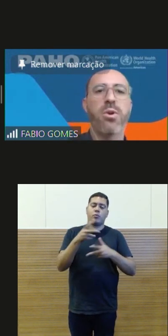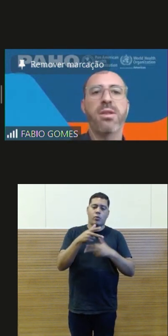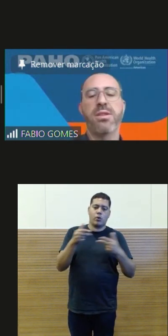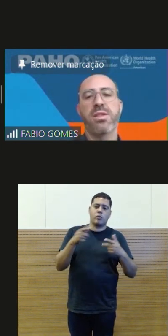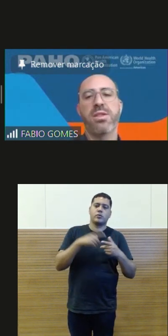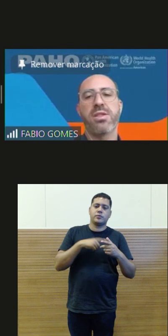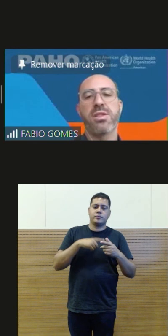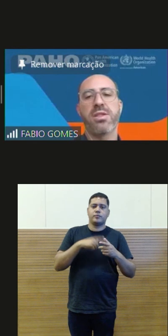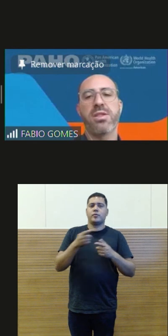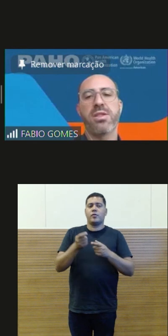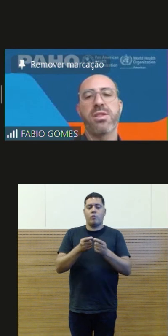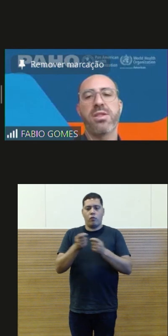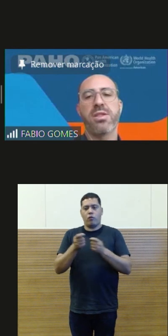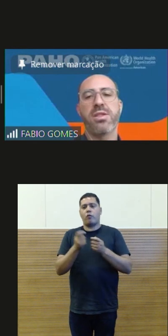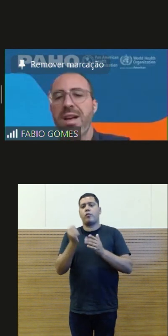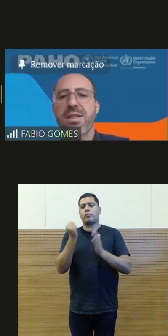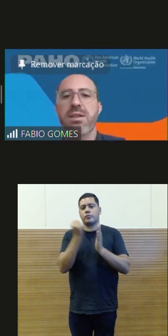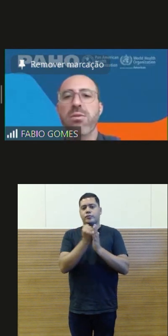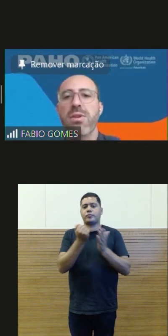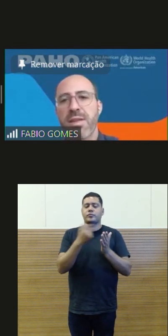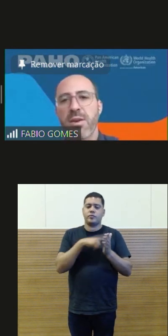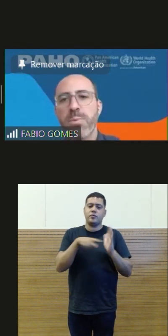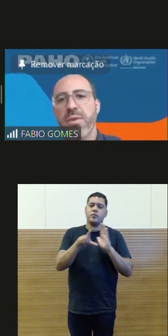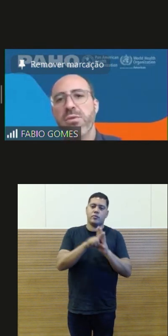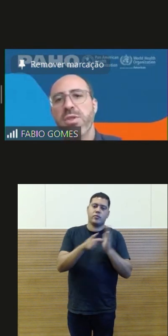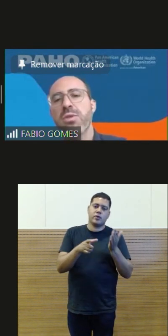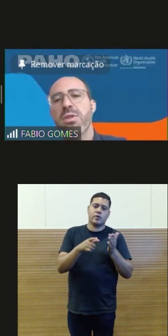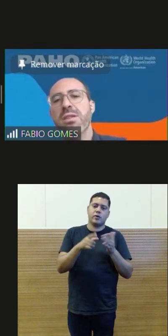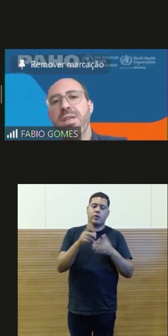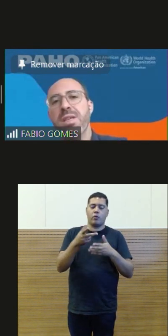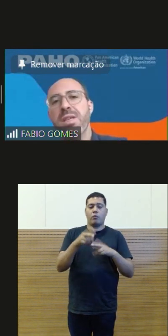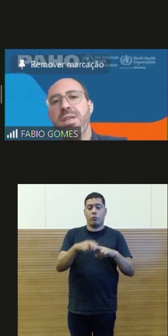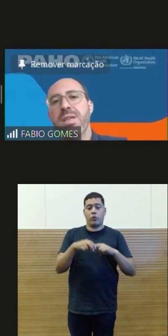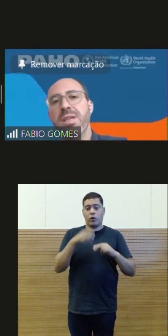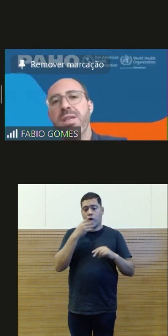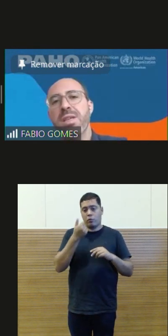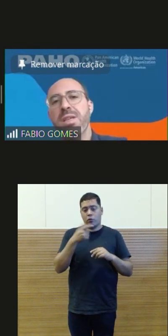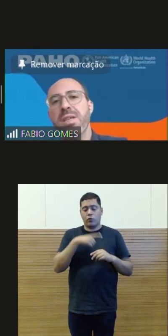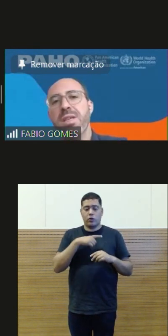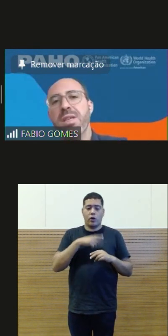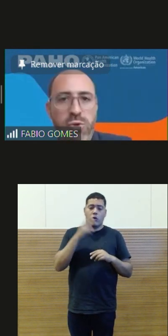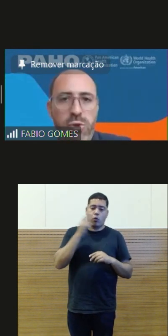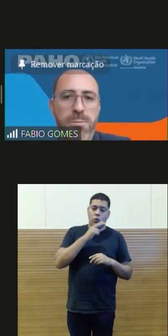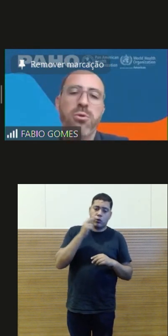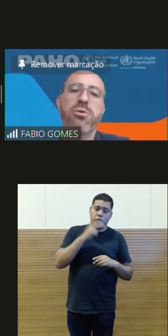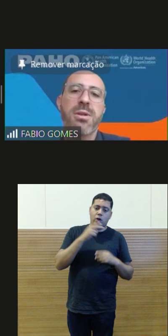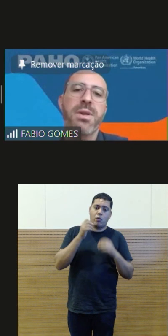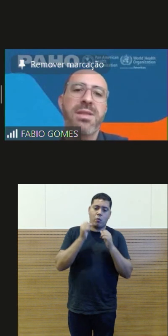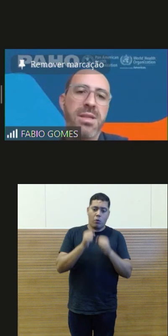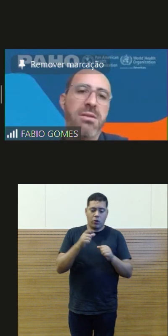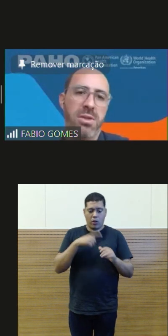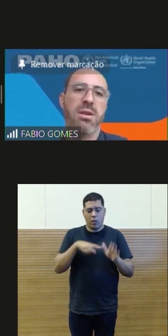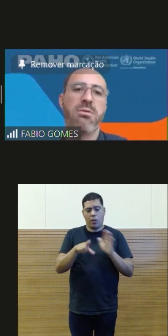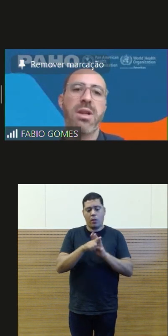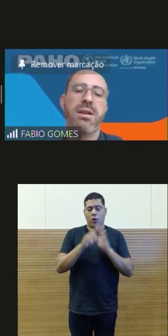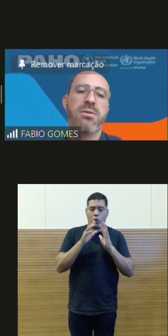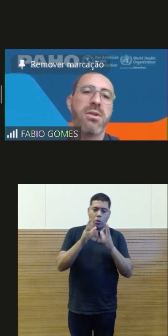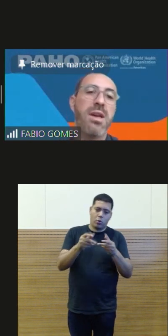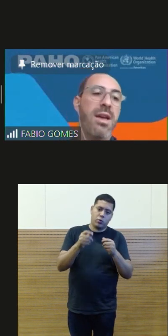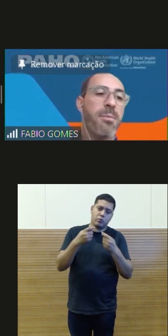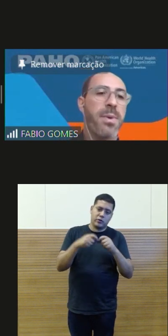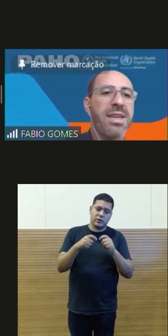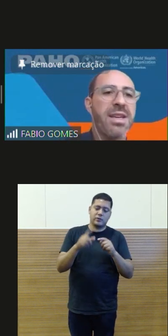is regulated. Once more, it's very important to have a profile of